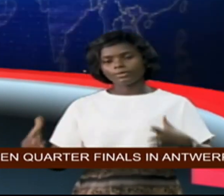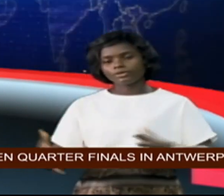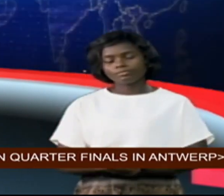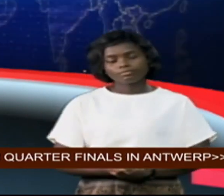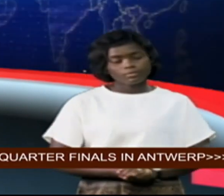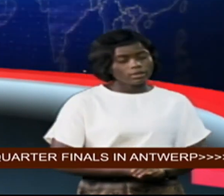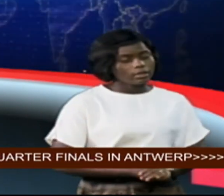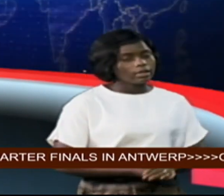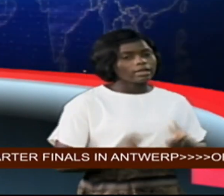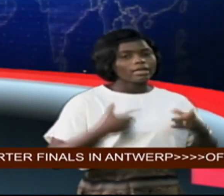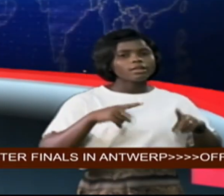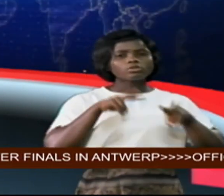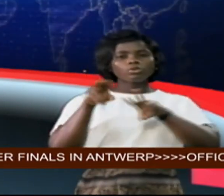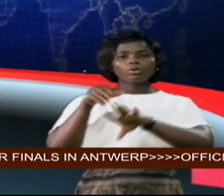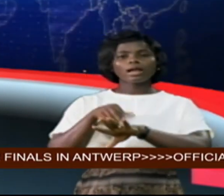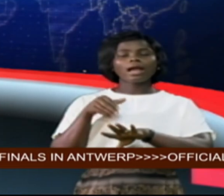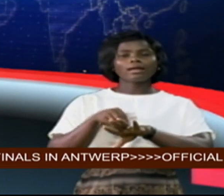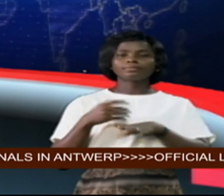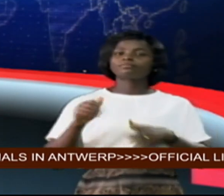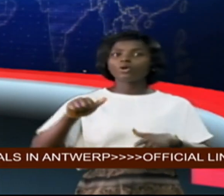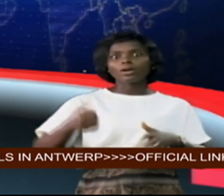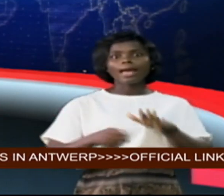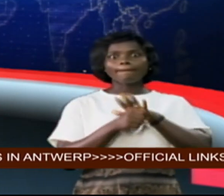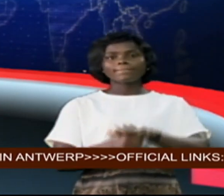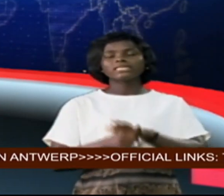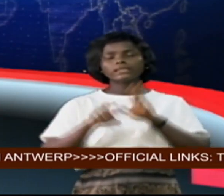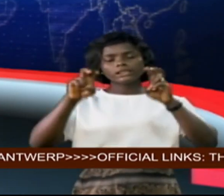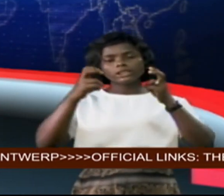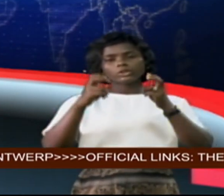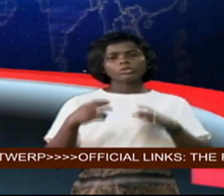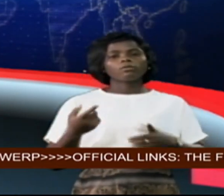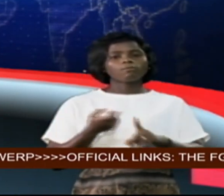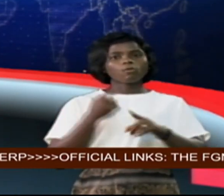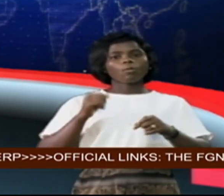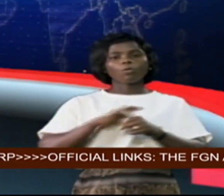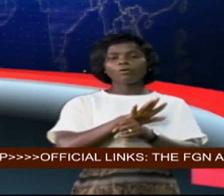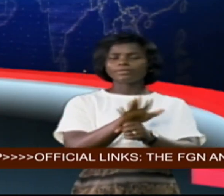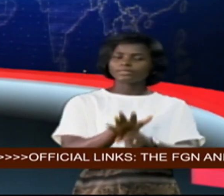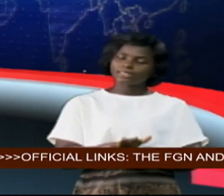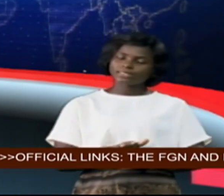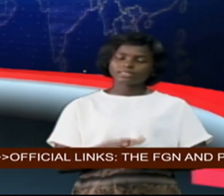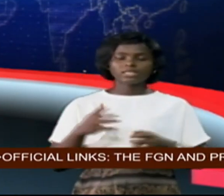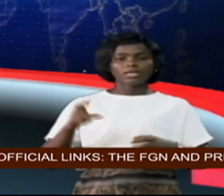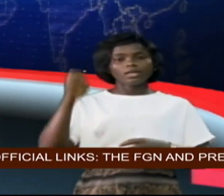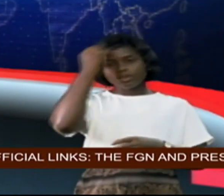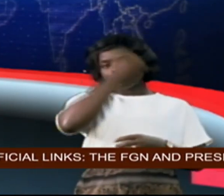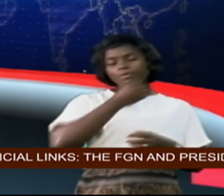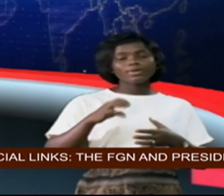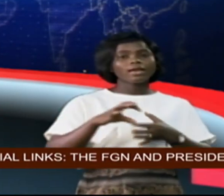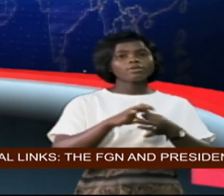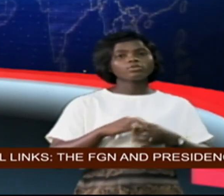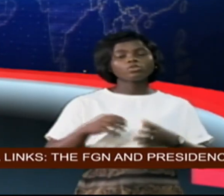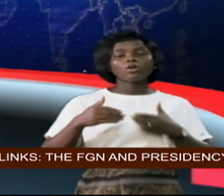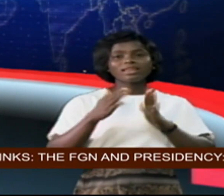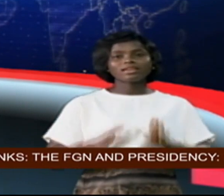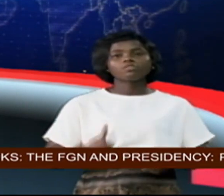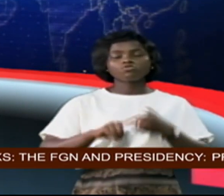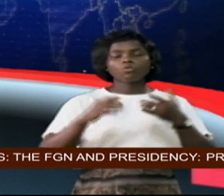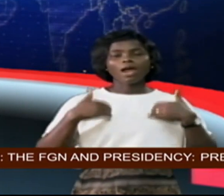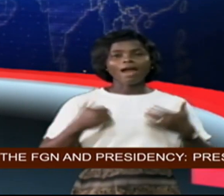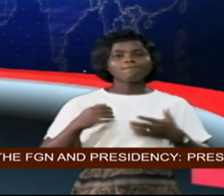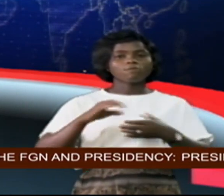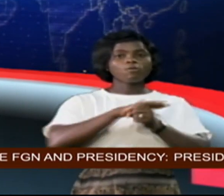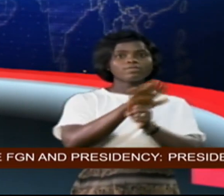All right, let's look at pressing issues arising from COVID-19. European Union leaders to hold COVID-19